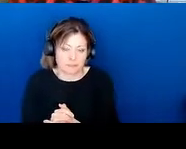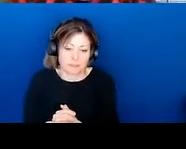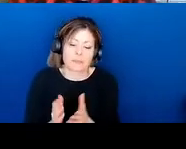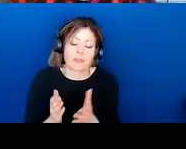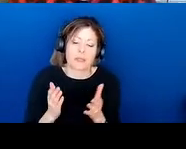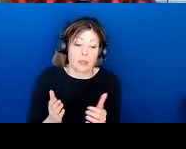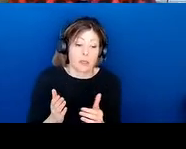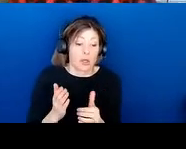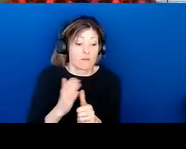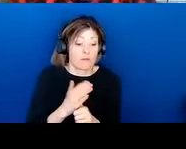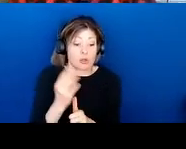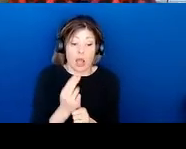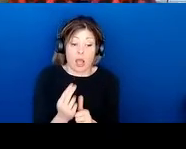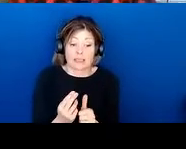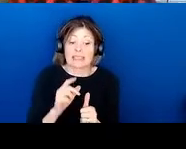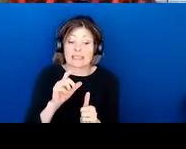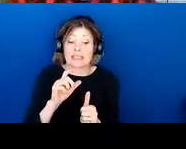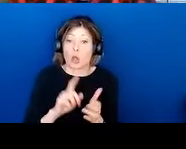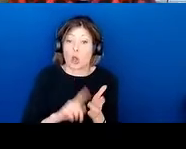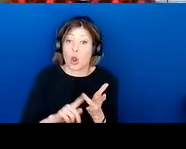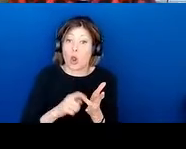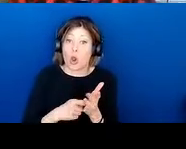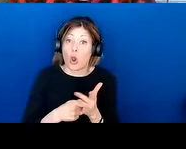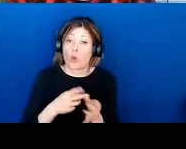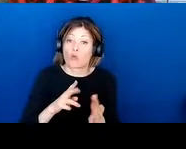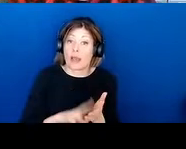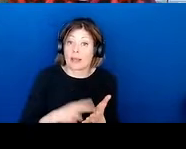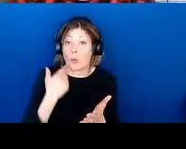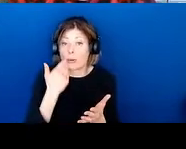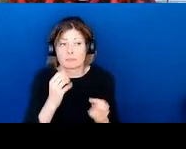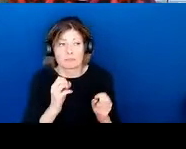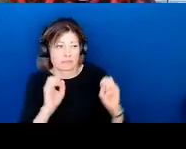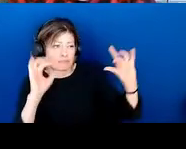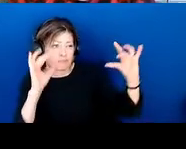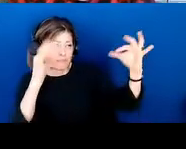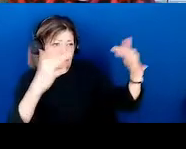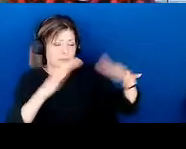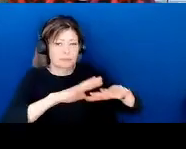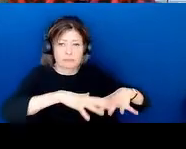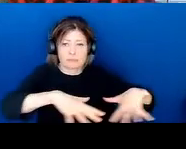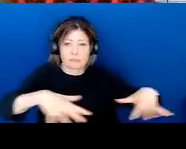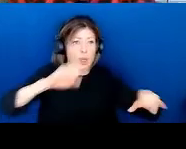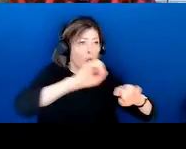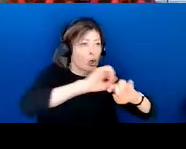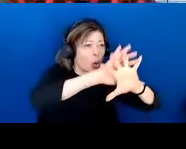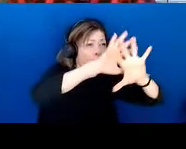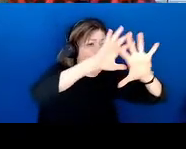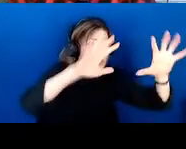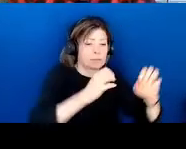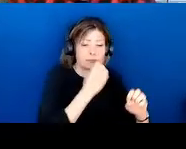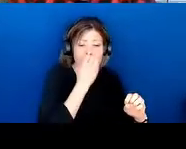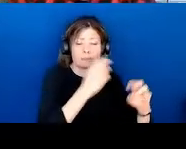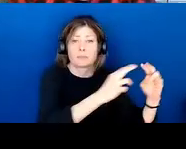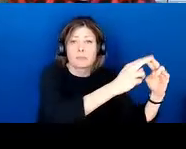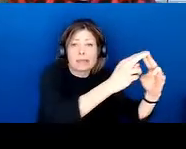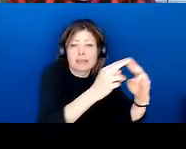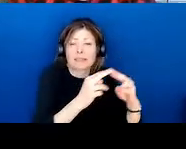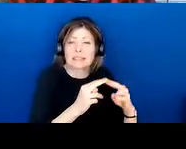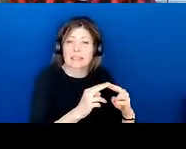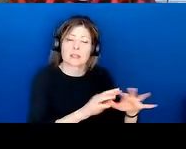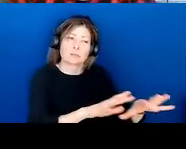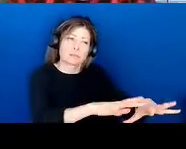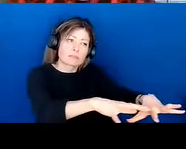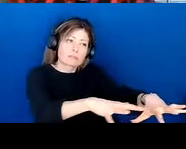glow, stretches of reflective water and eye-catching buildings, the whole landscape creating a feeling